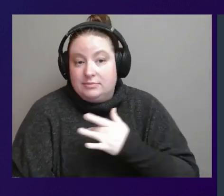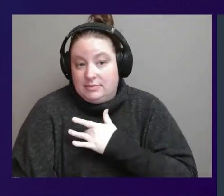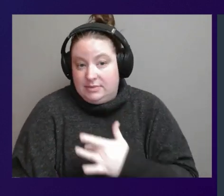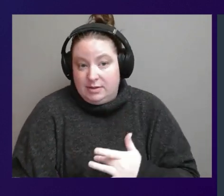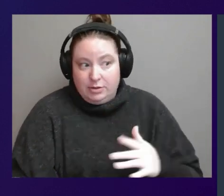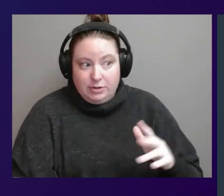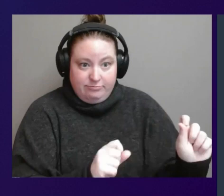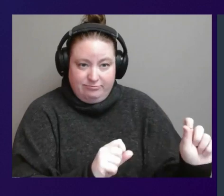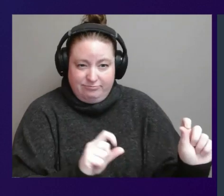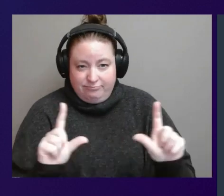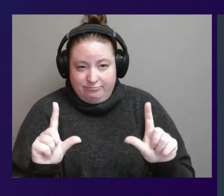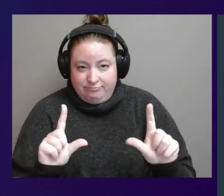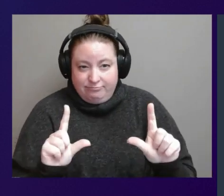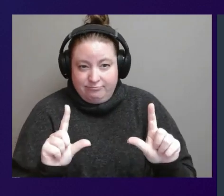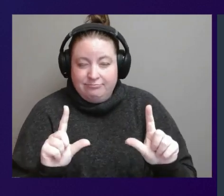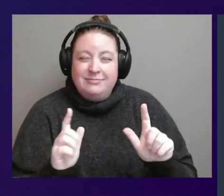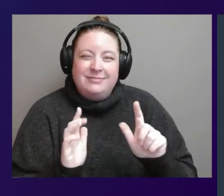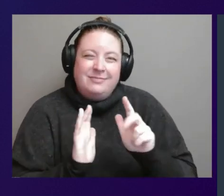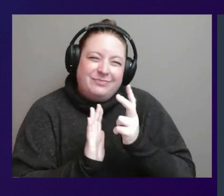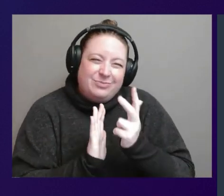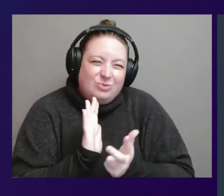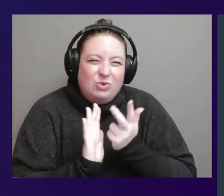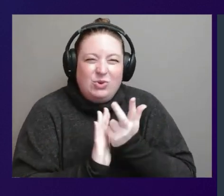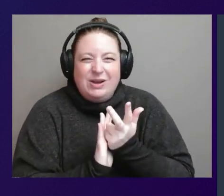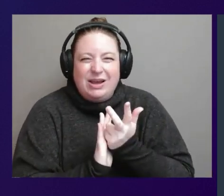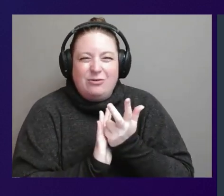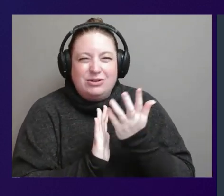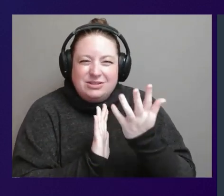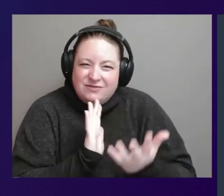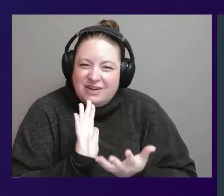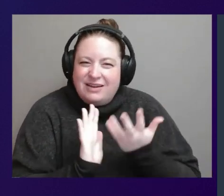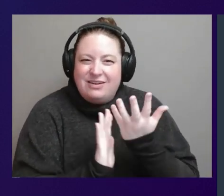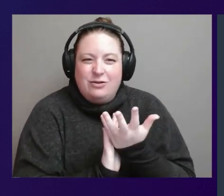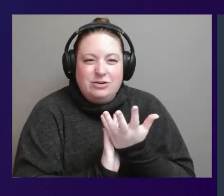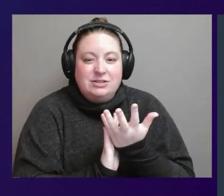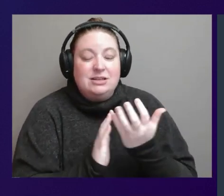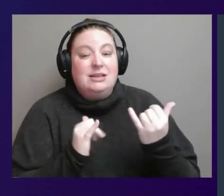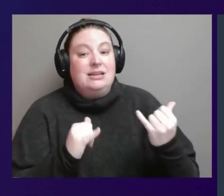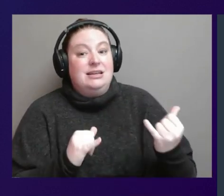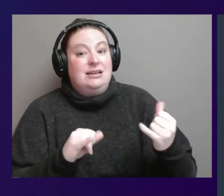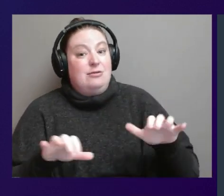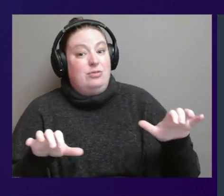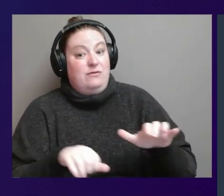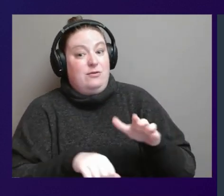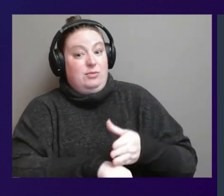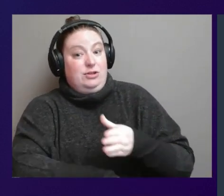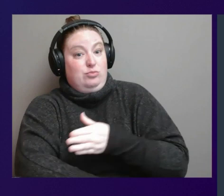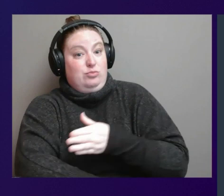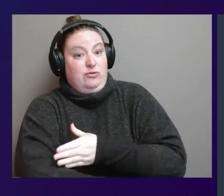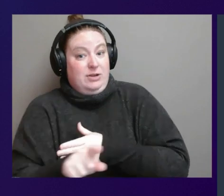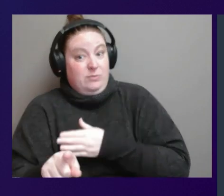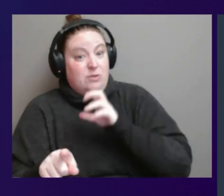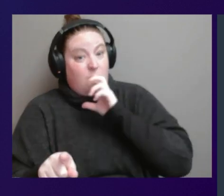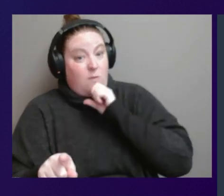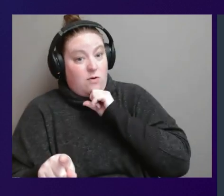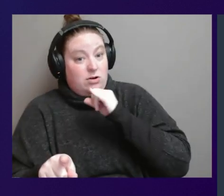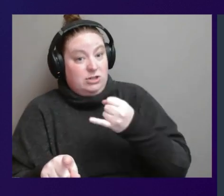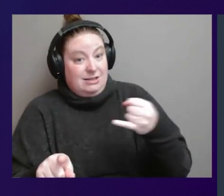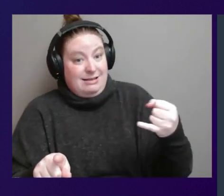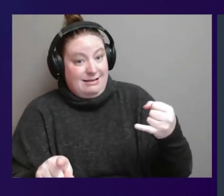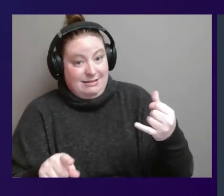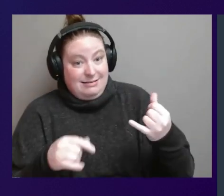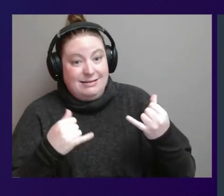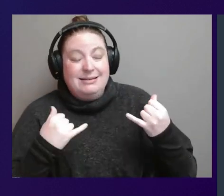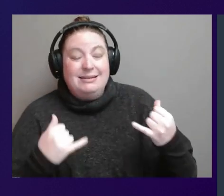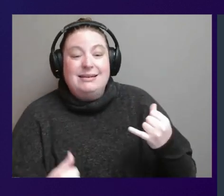3 to 5 hours. With the performance improvement that we have made now shown here in the orange line, these restores now